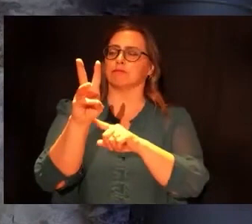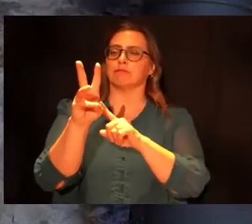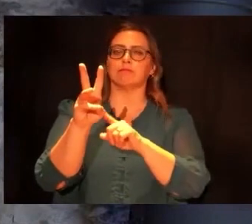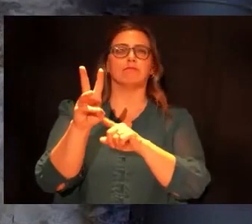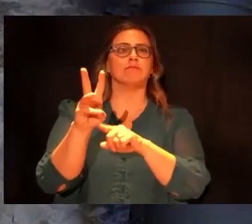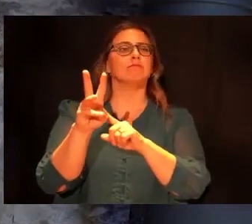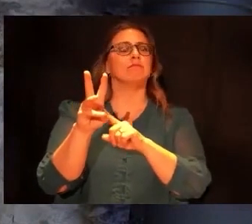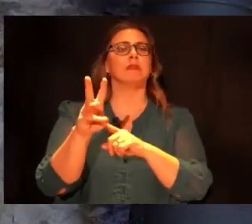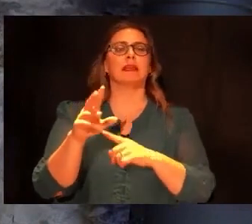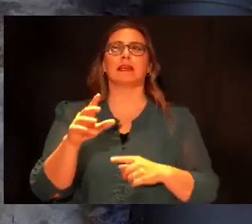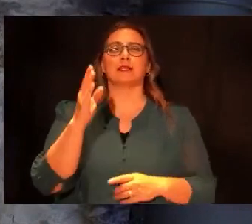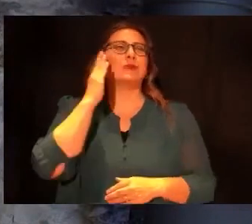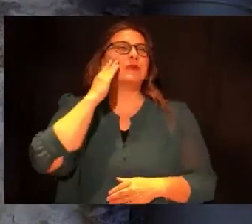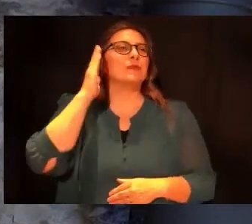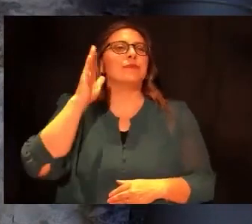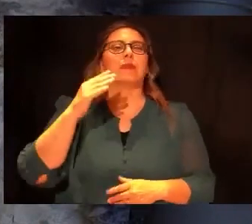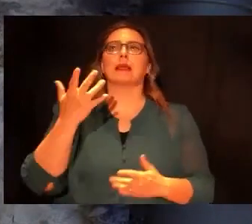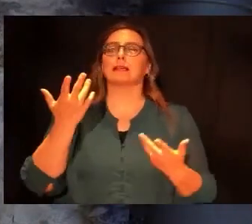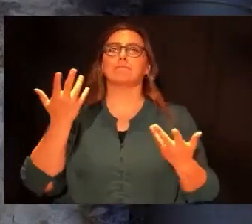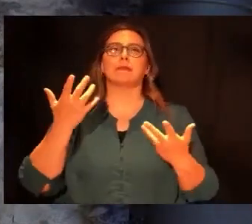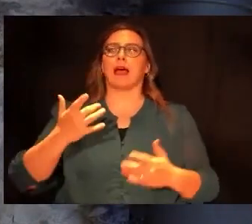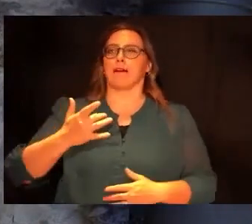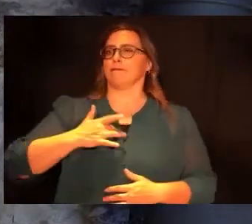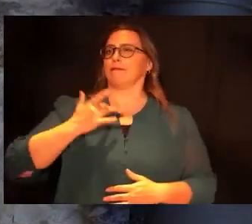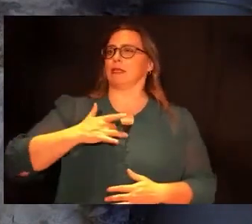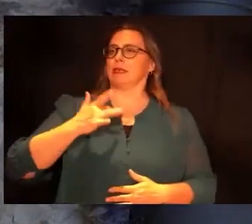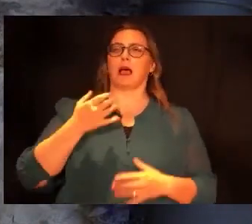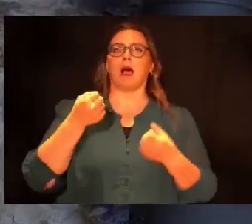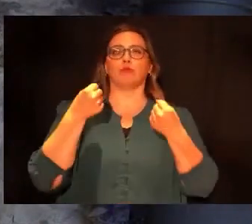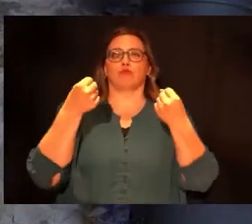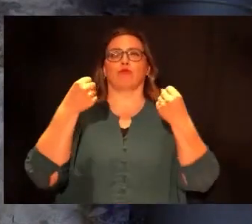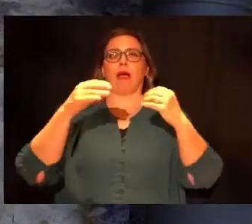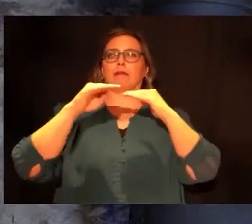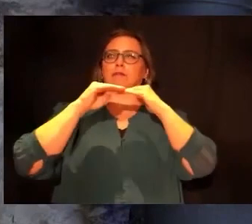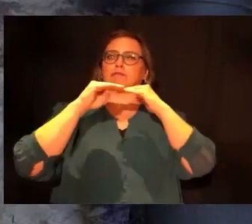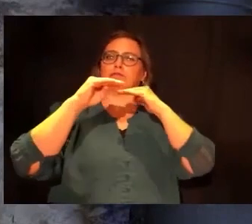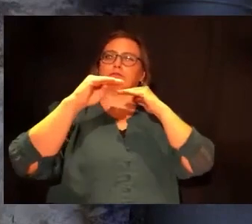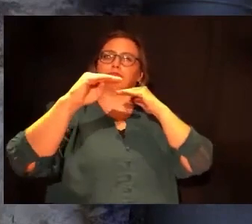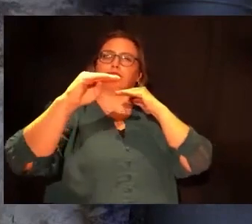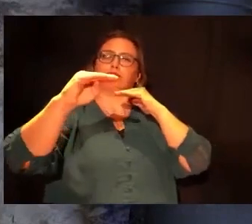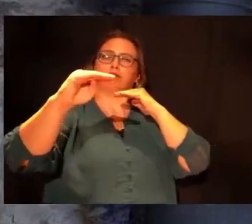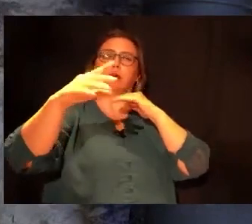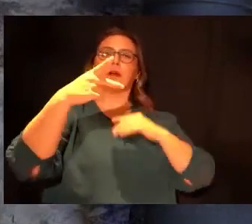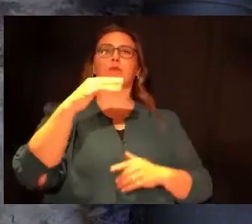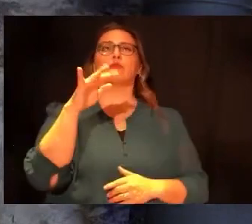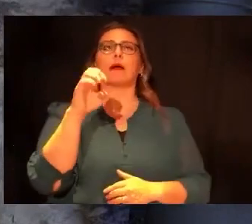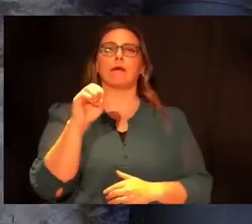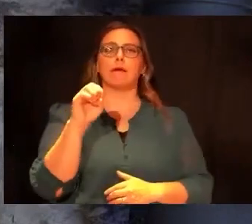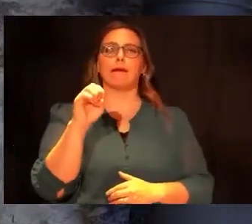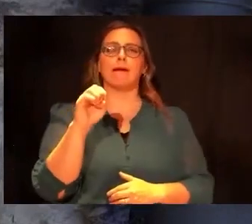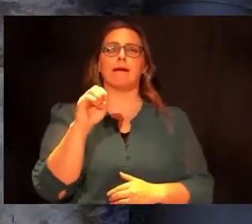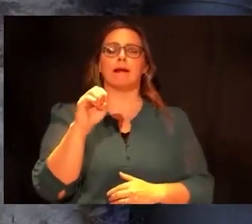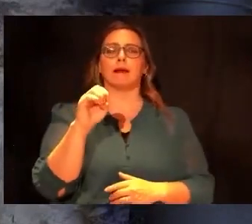almost mesmerizing sense I have when I'm out in the expanse of the prairies. There is